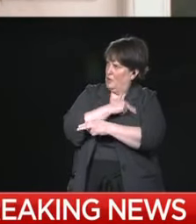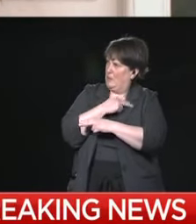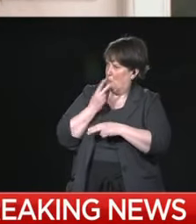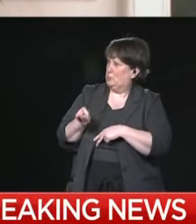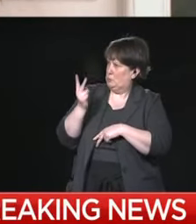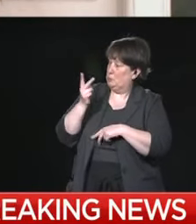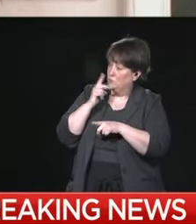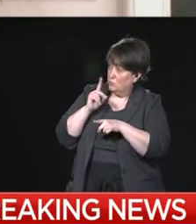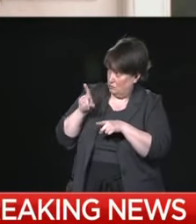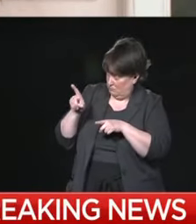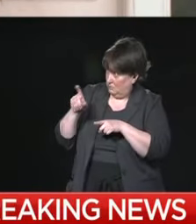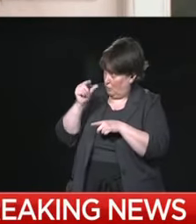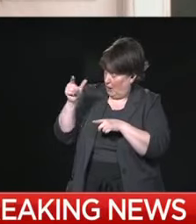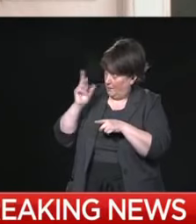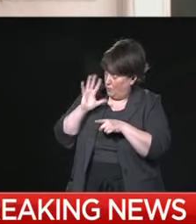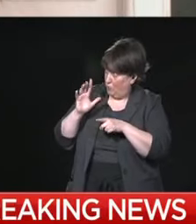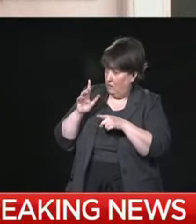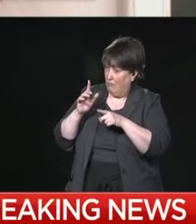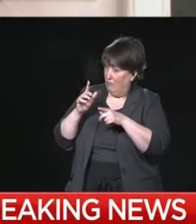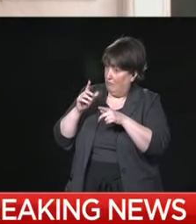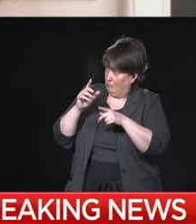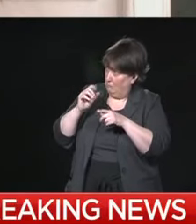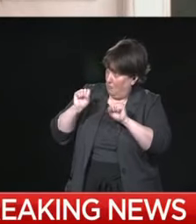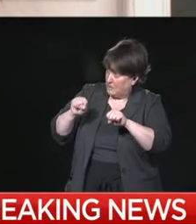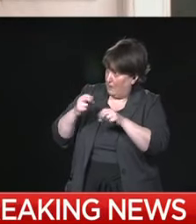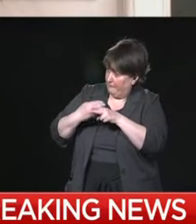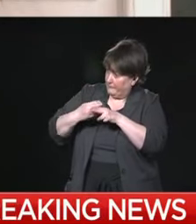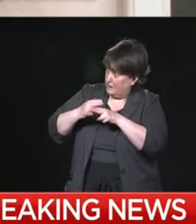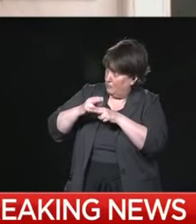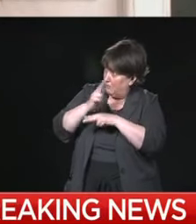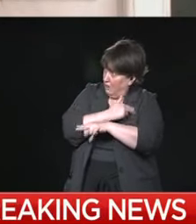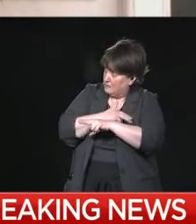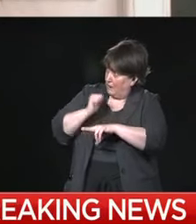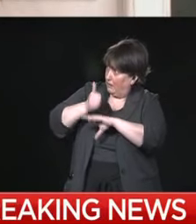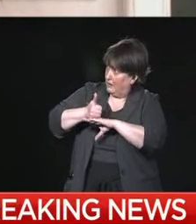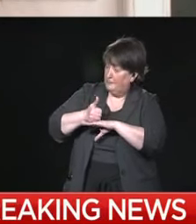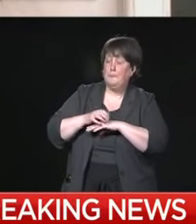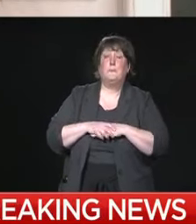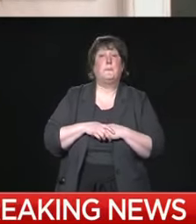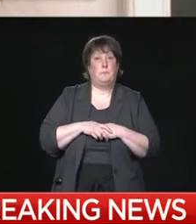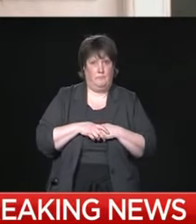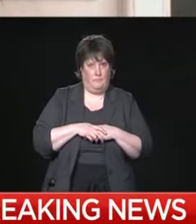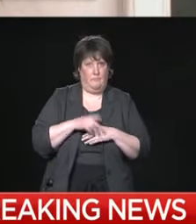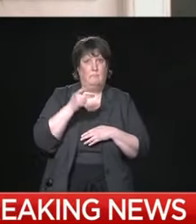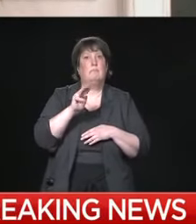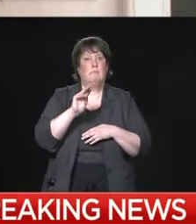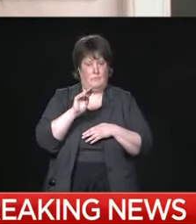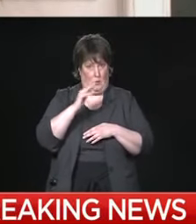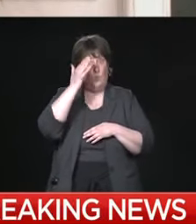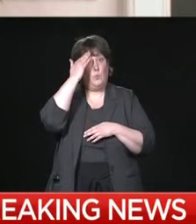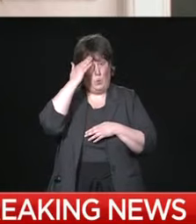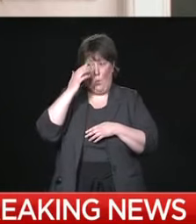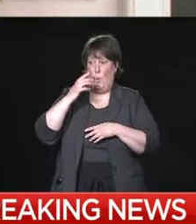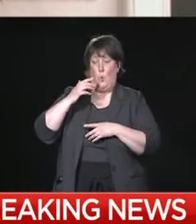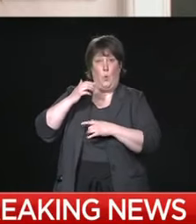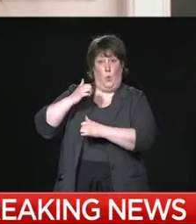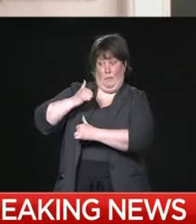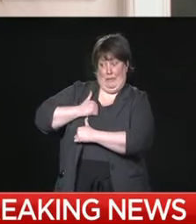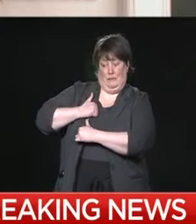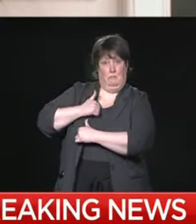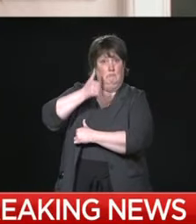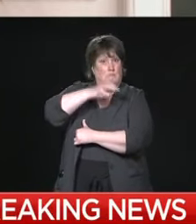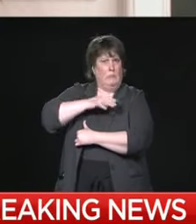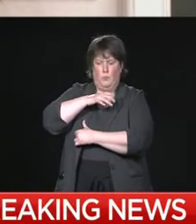the government is contemplating for remote communities with limited access to health care? We know that our military, the men and women of our military,